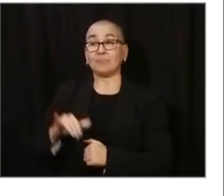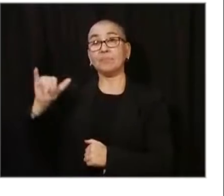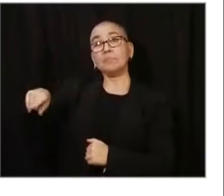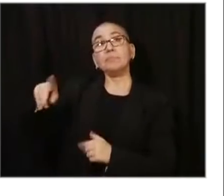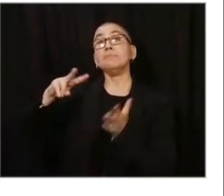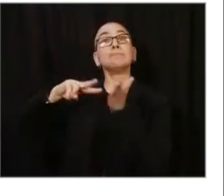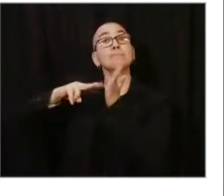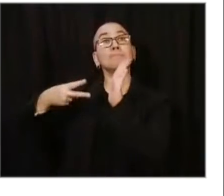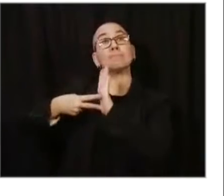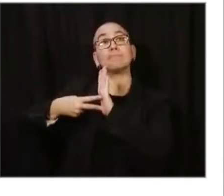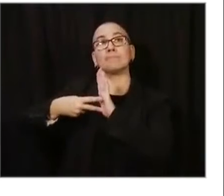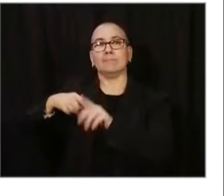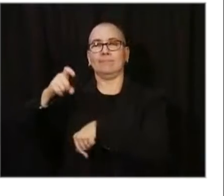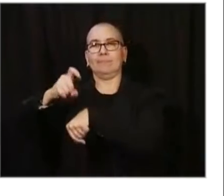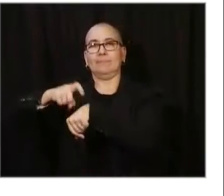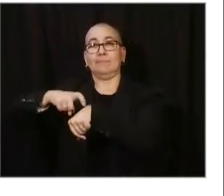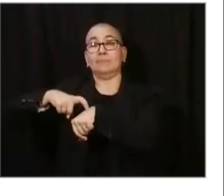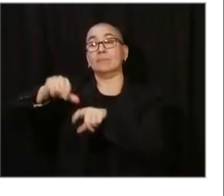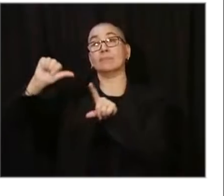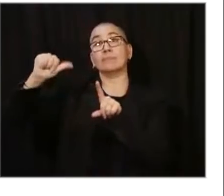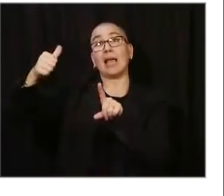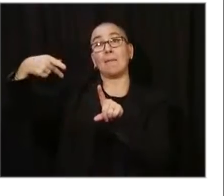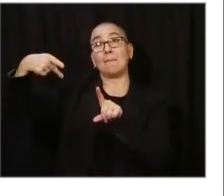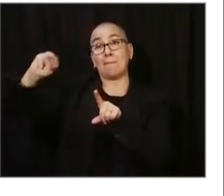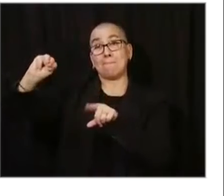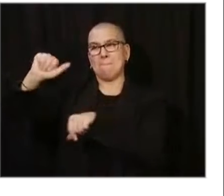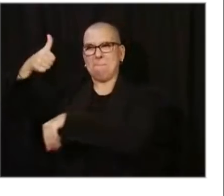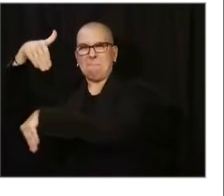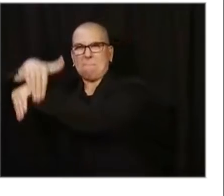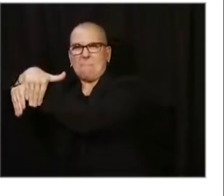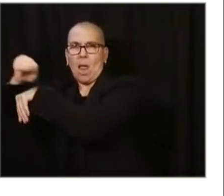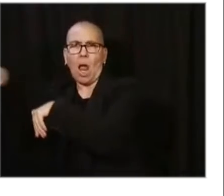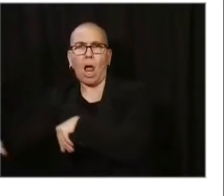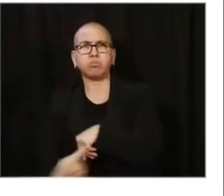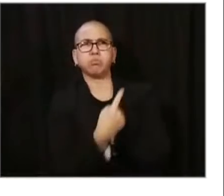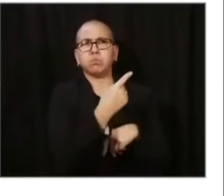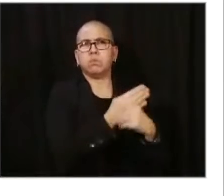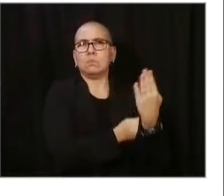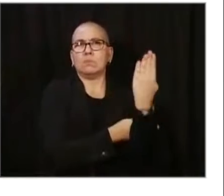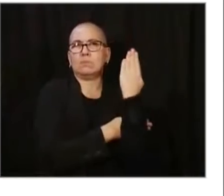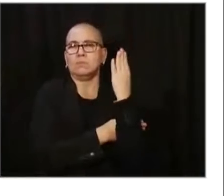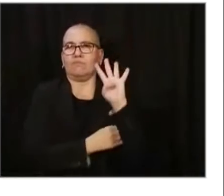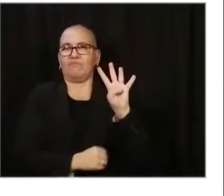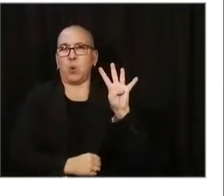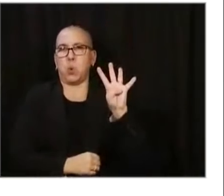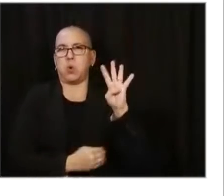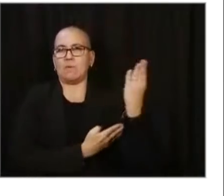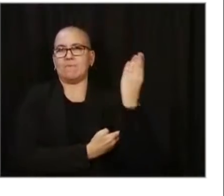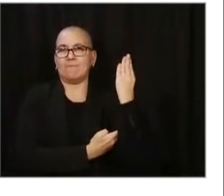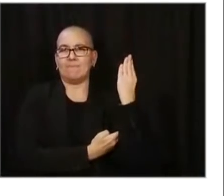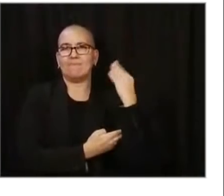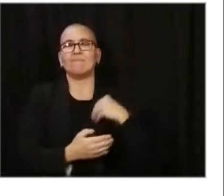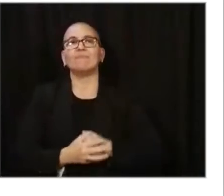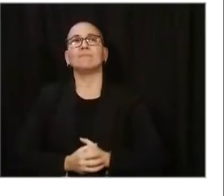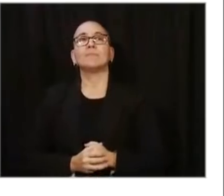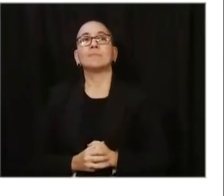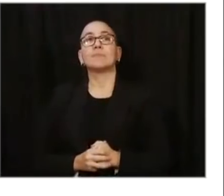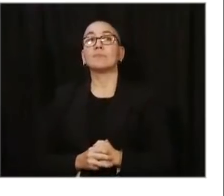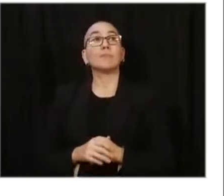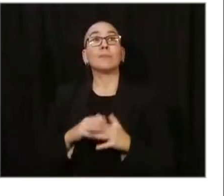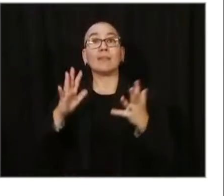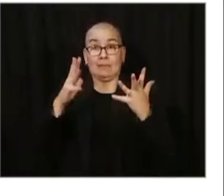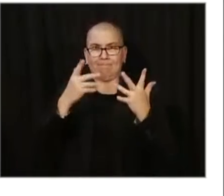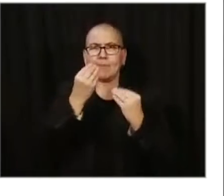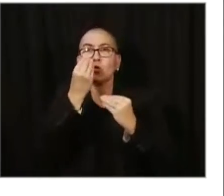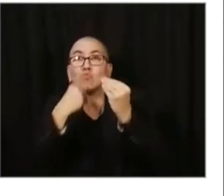actual weddings, funerals, other similar ceremonies. Only those things connected with that reception or the celebration piece where